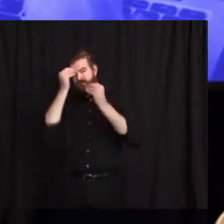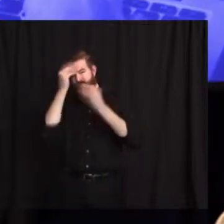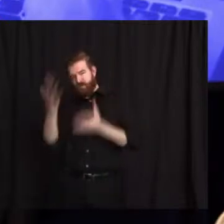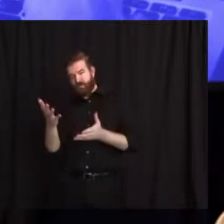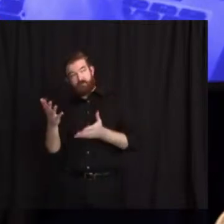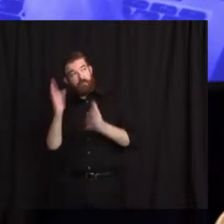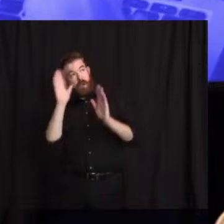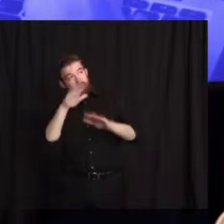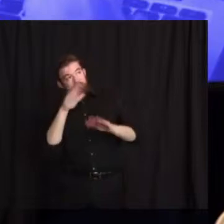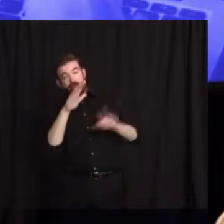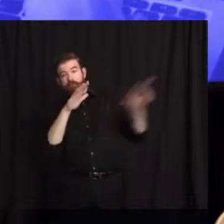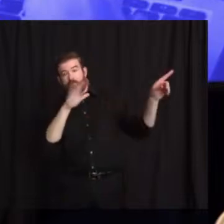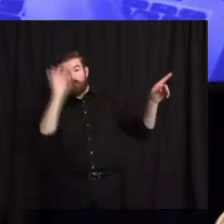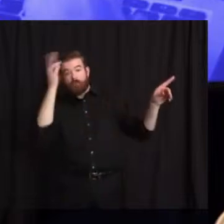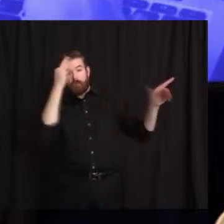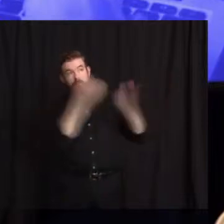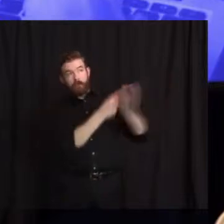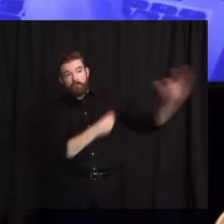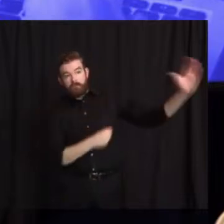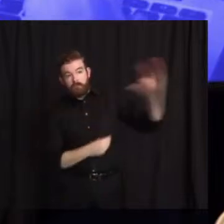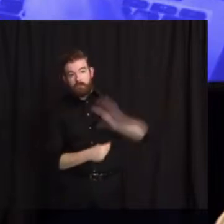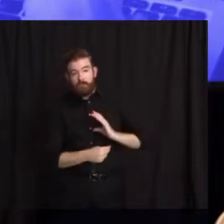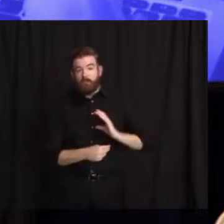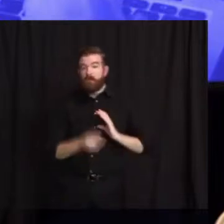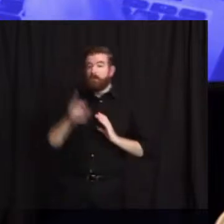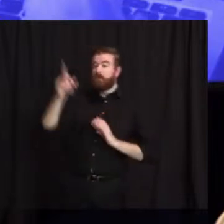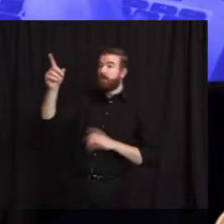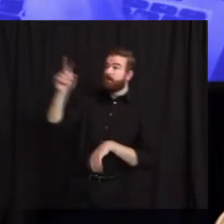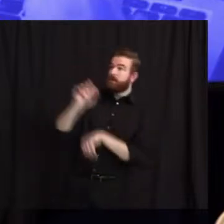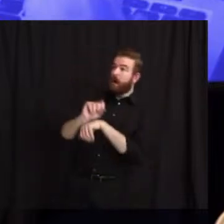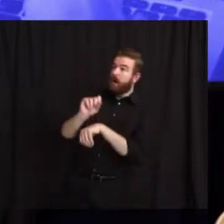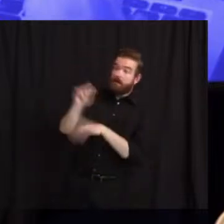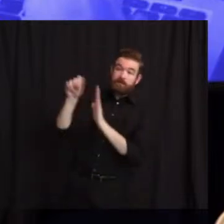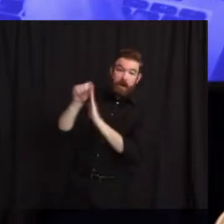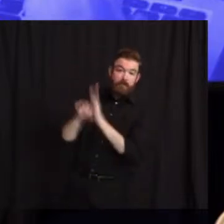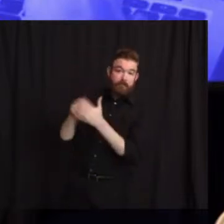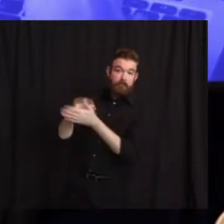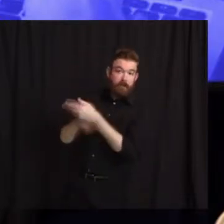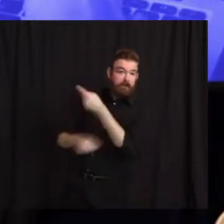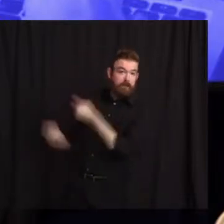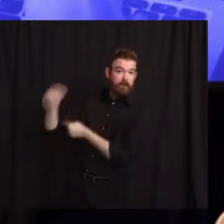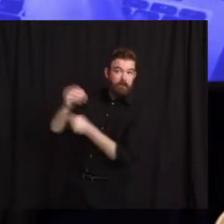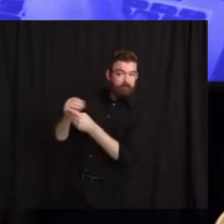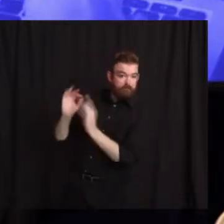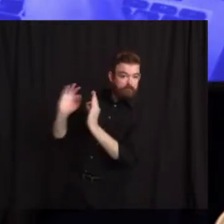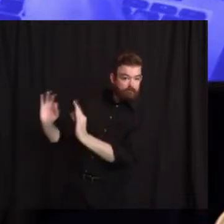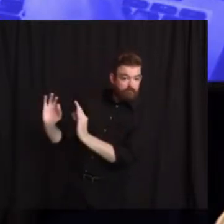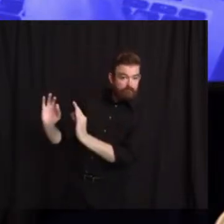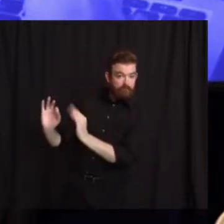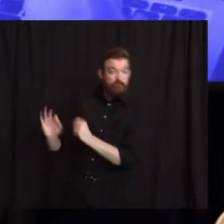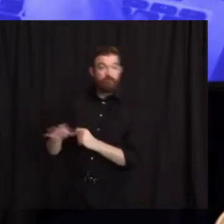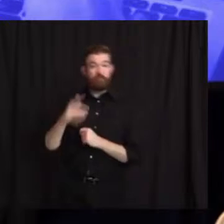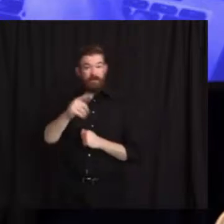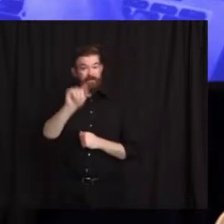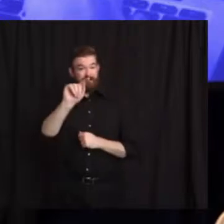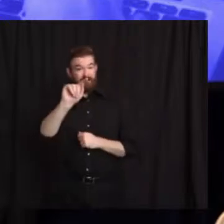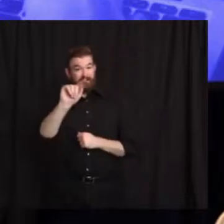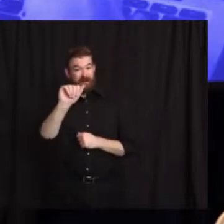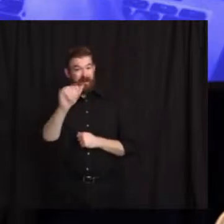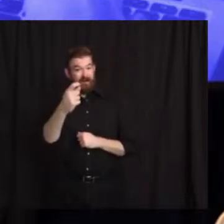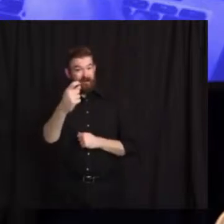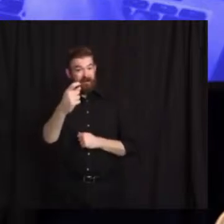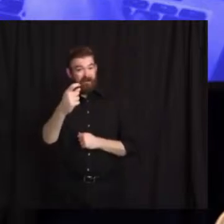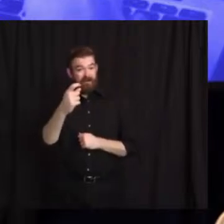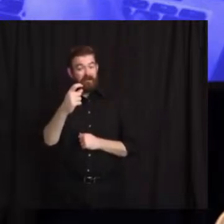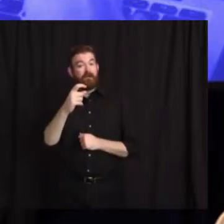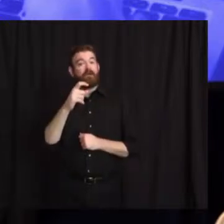how our state revenue situation is looking, since we extended the tax filing deadline from April 15th to July 15th to help provide